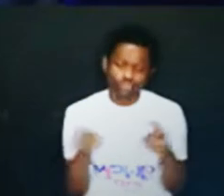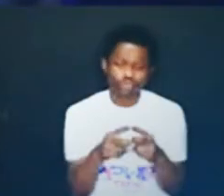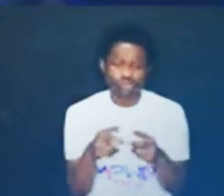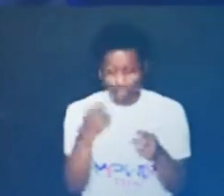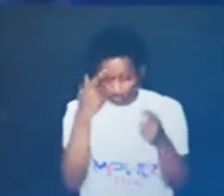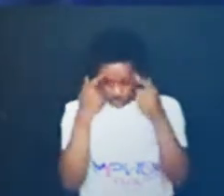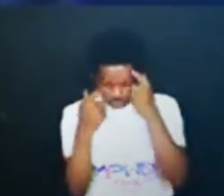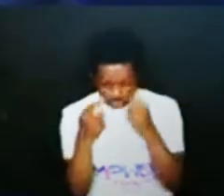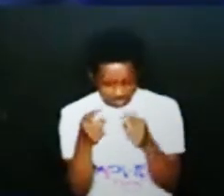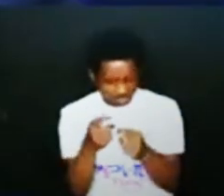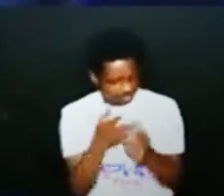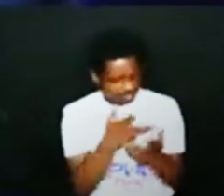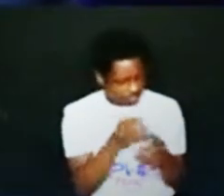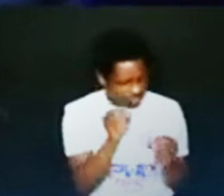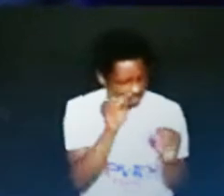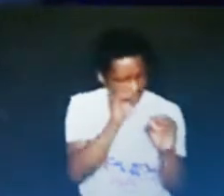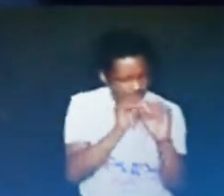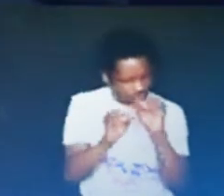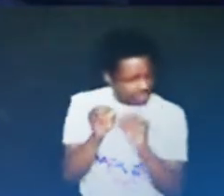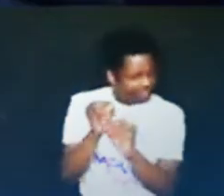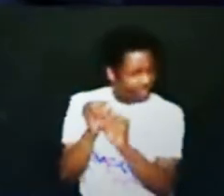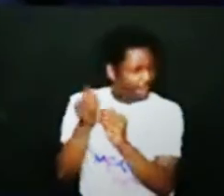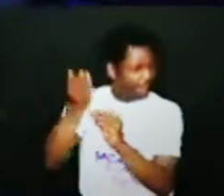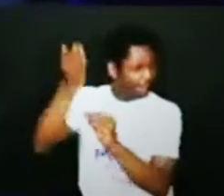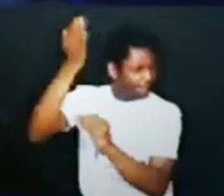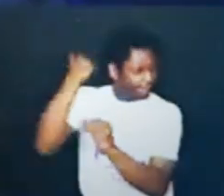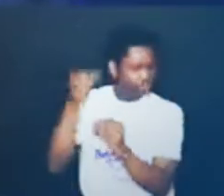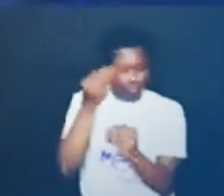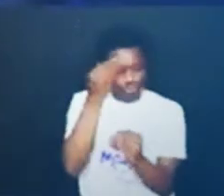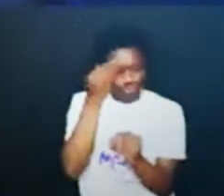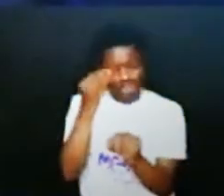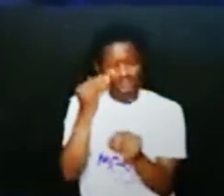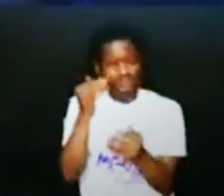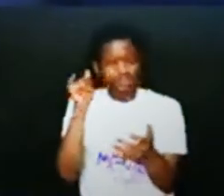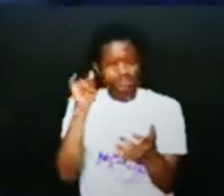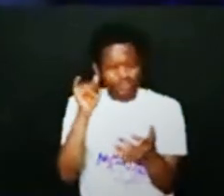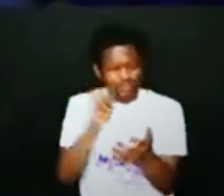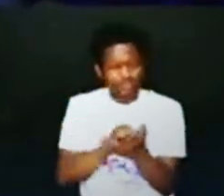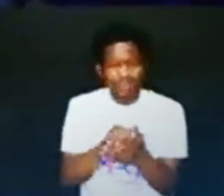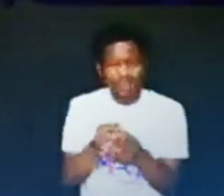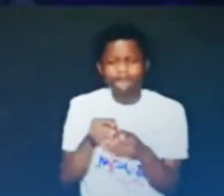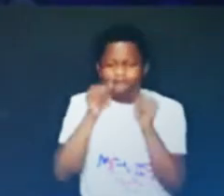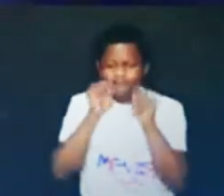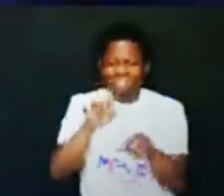dane. Now so when mo can we achire wo an wonim emu abakosem no wo betuma say da here